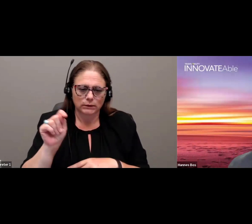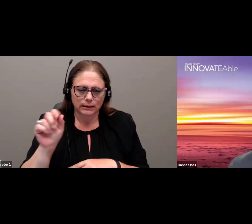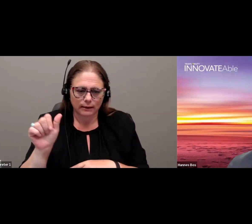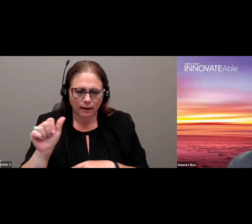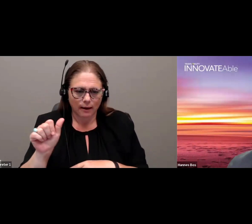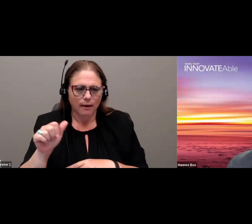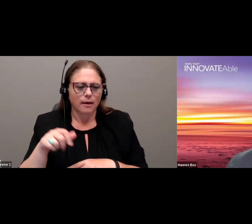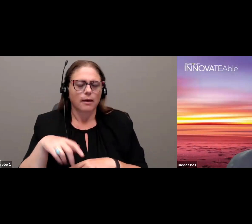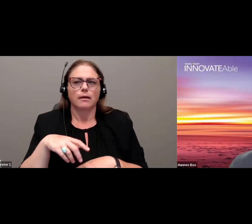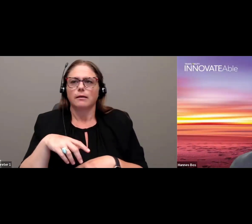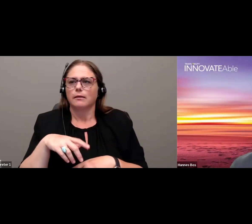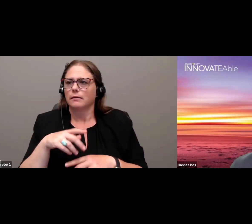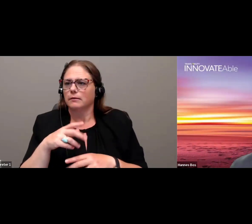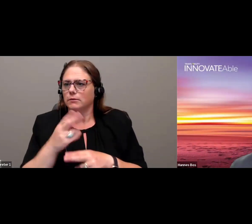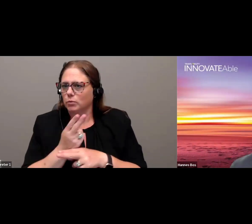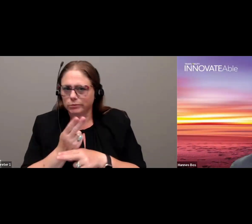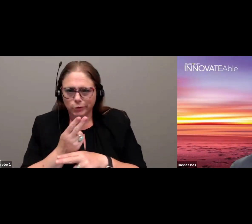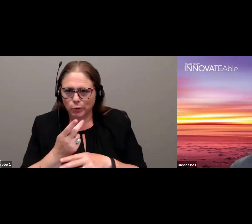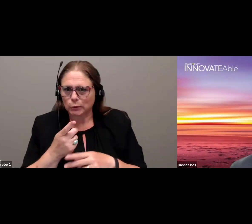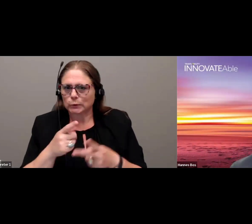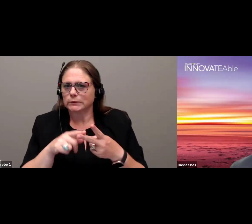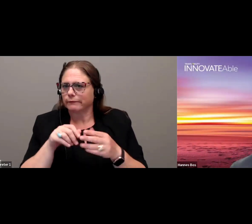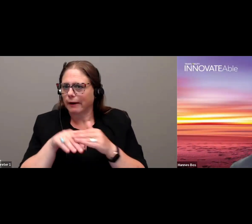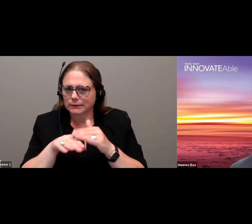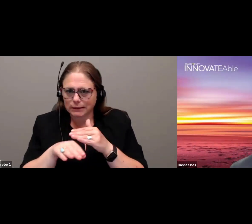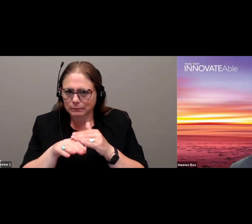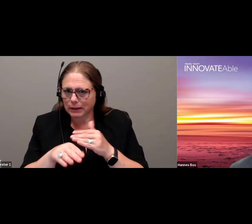Booking.com, Accessible Go. So together with